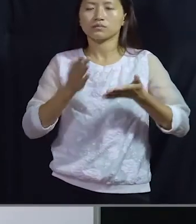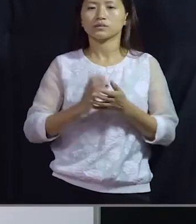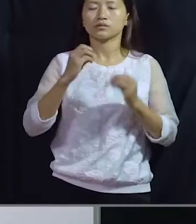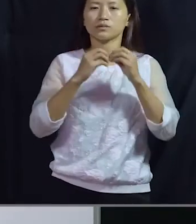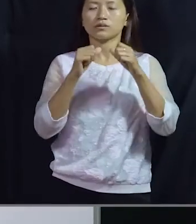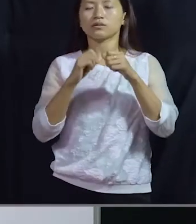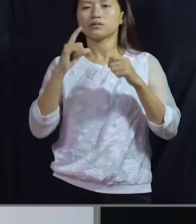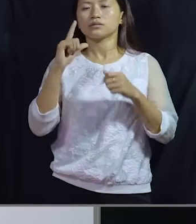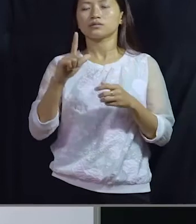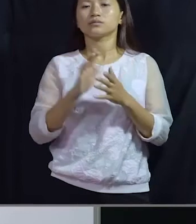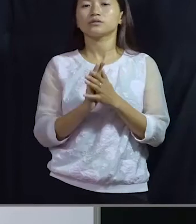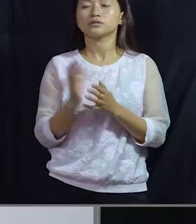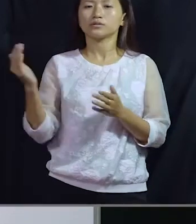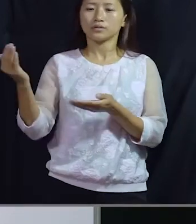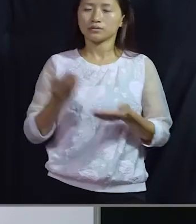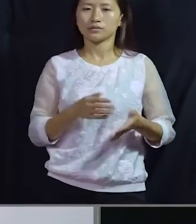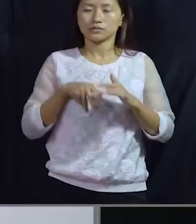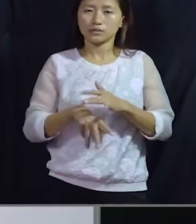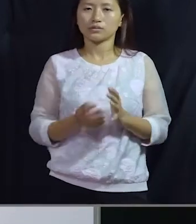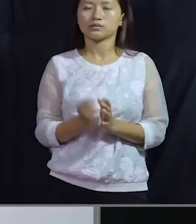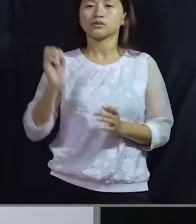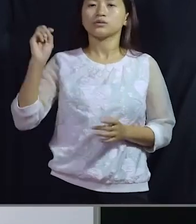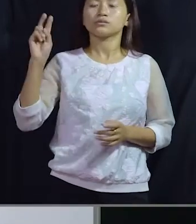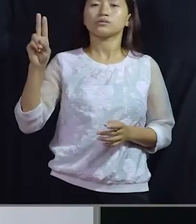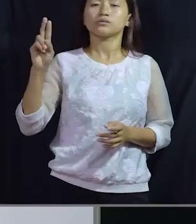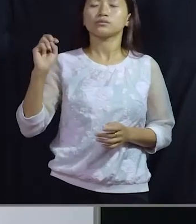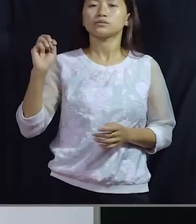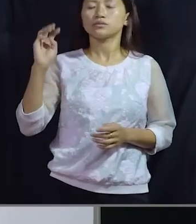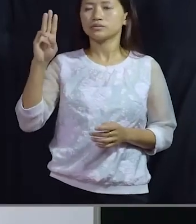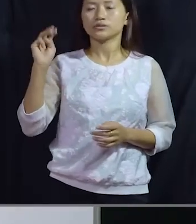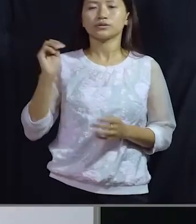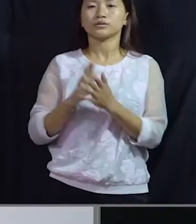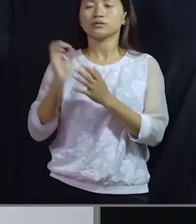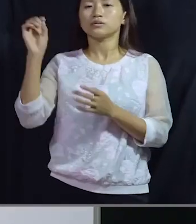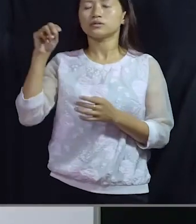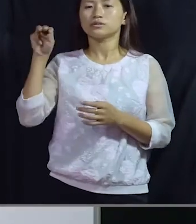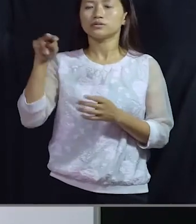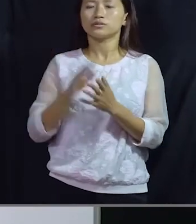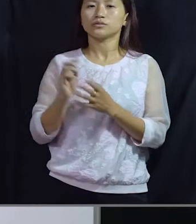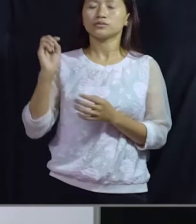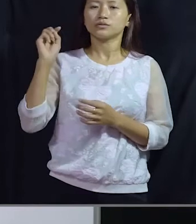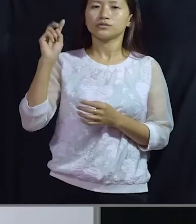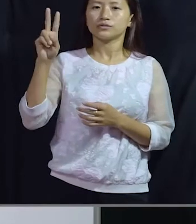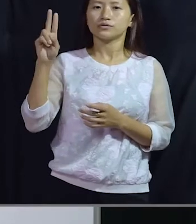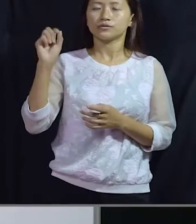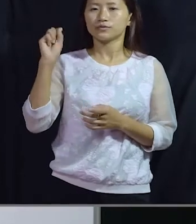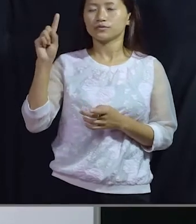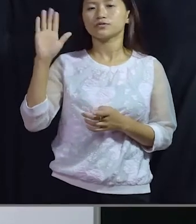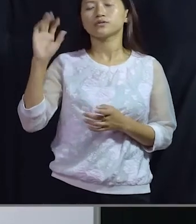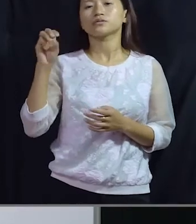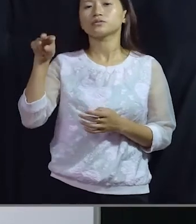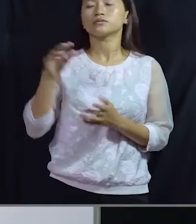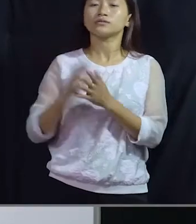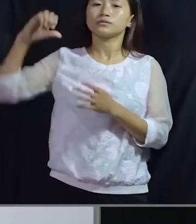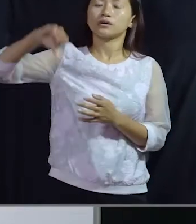down. That means 23,760 for A, then 15,840 for B, and